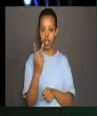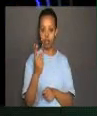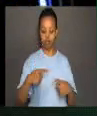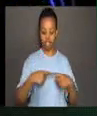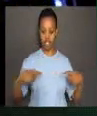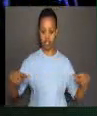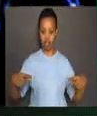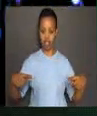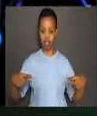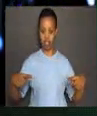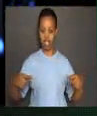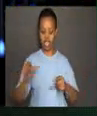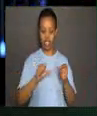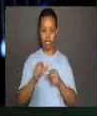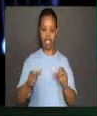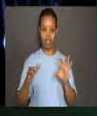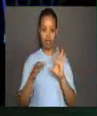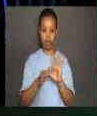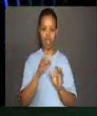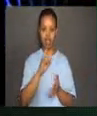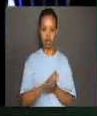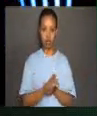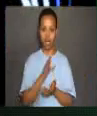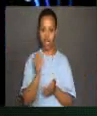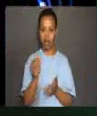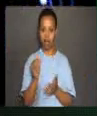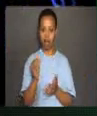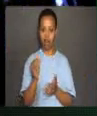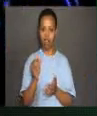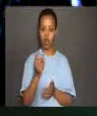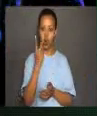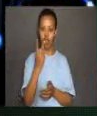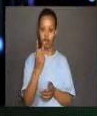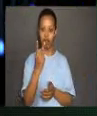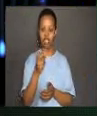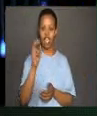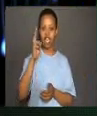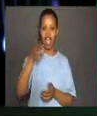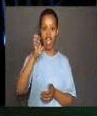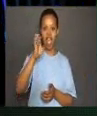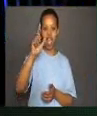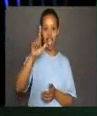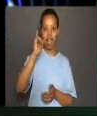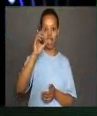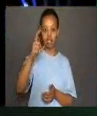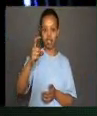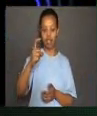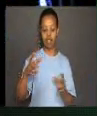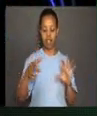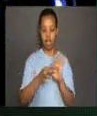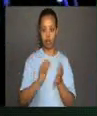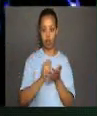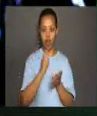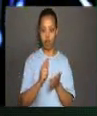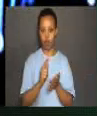strands joined together and wound into a double helix. If you look